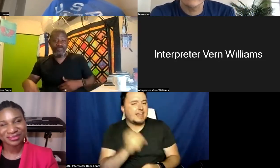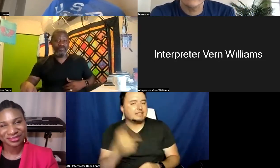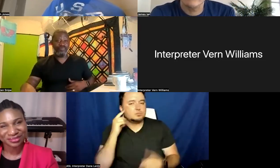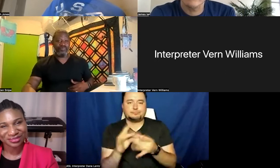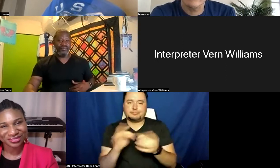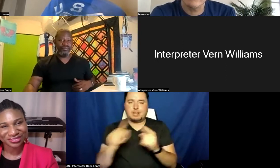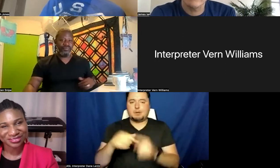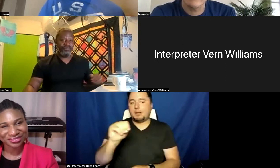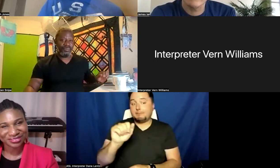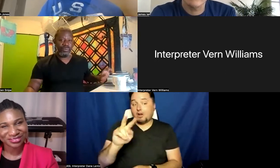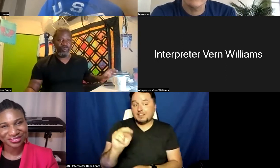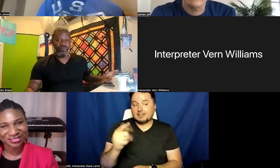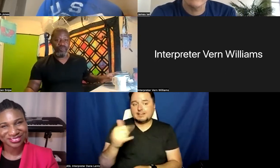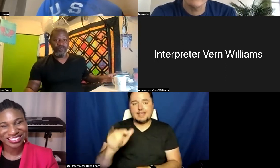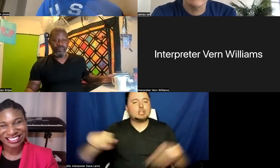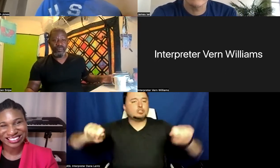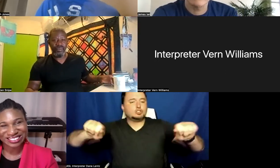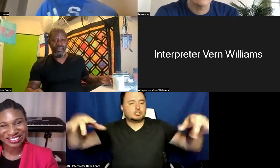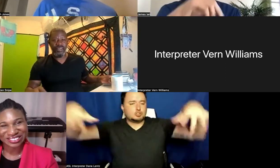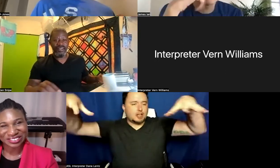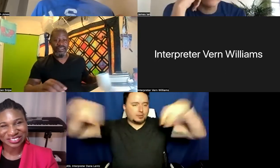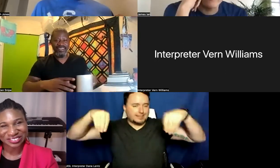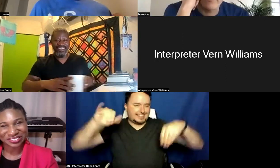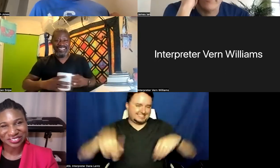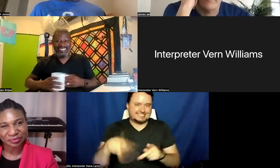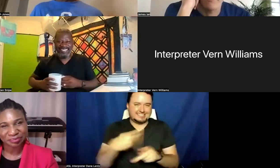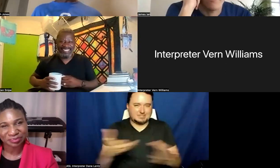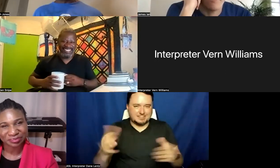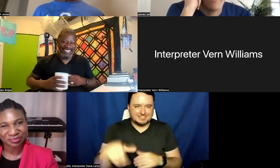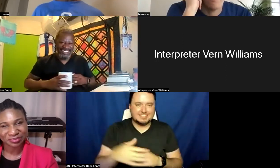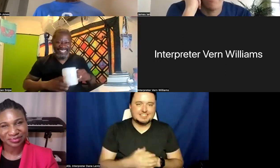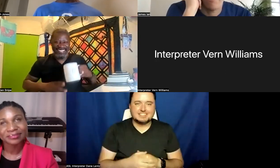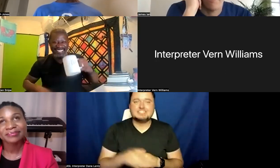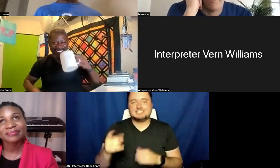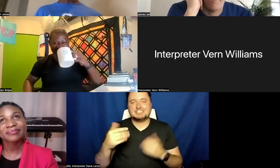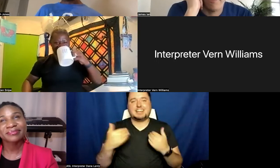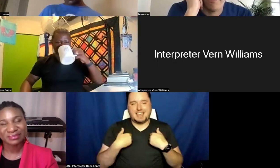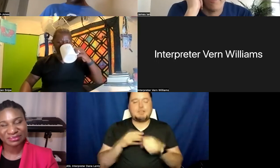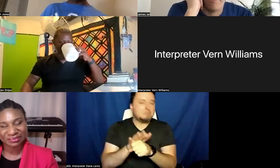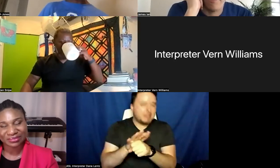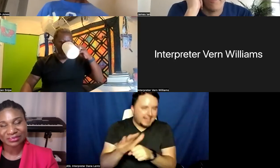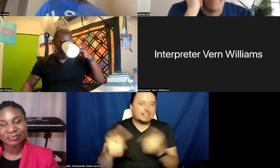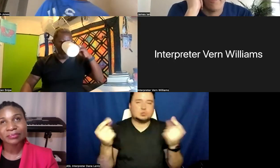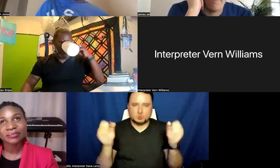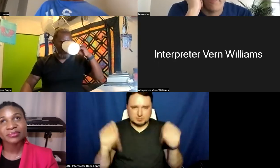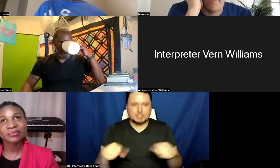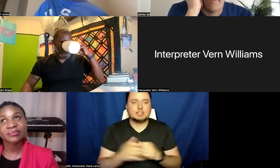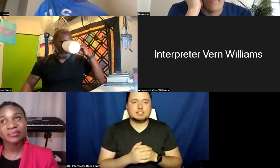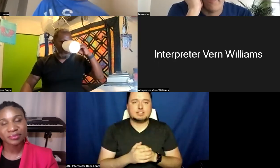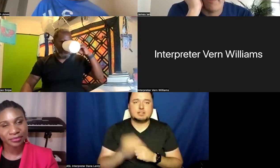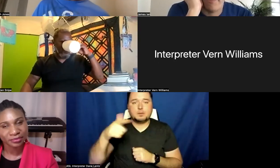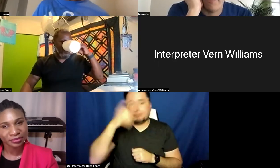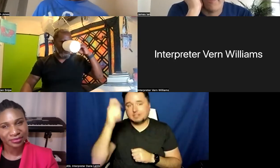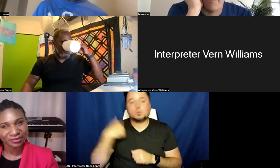Marvin Gaye, turn out the lights type stuff. So yes, there are places we can do it, and because we have